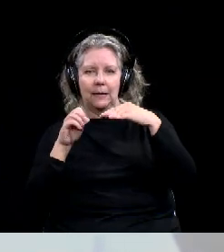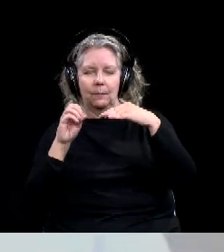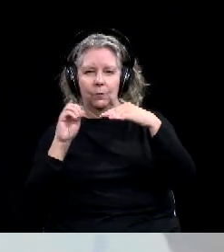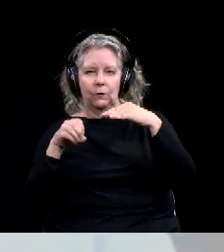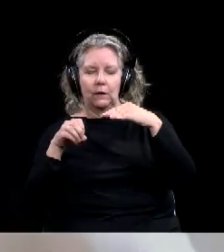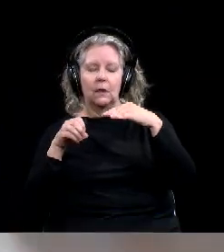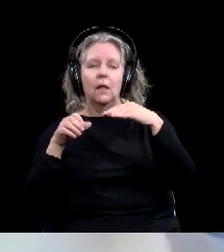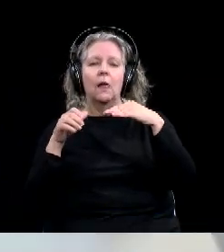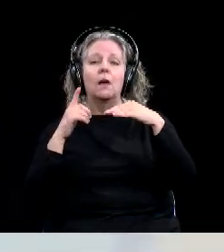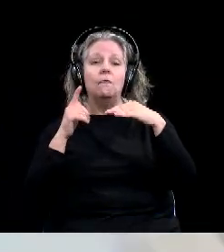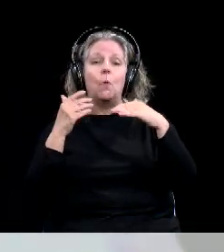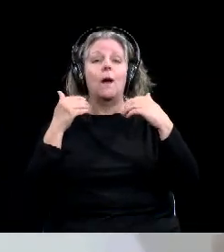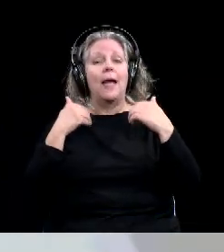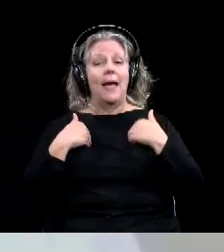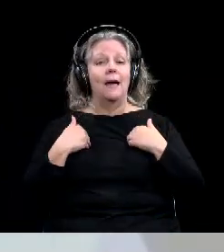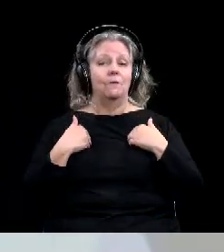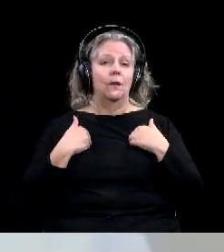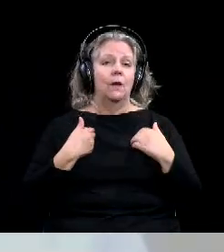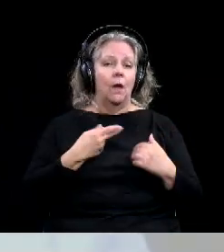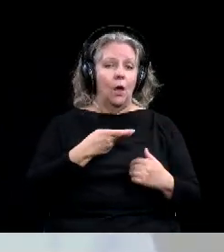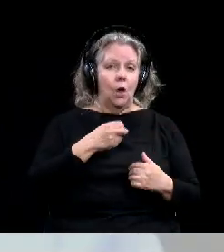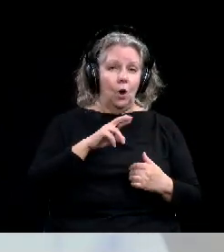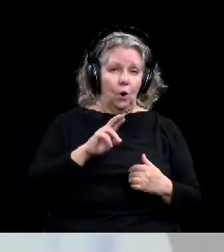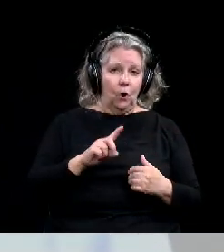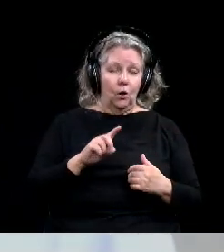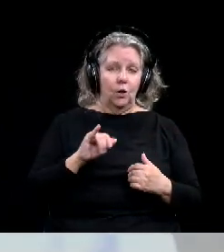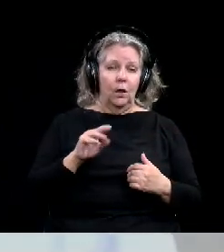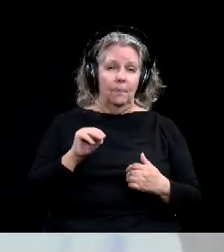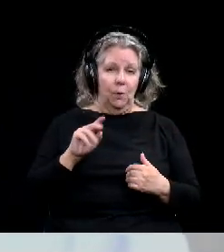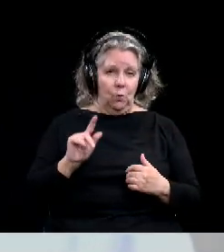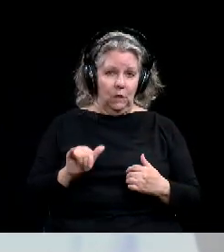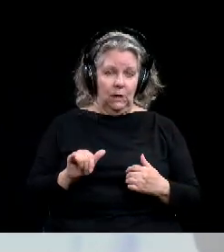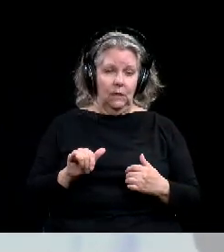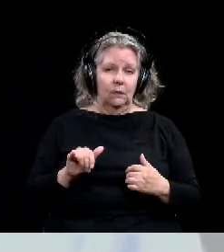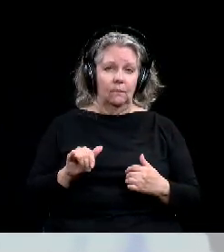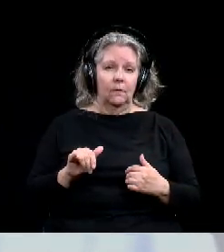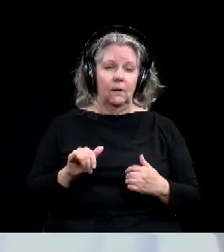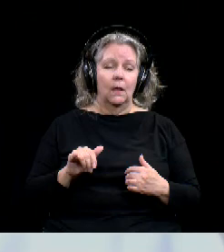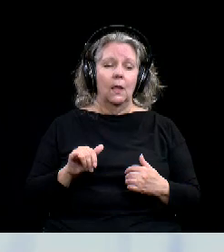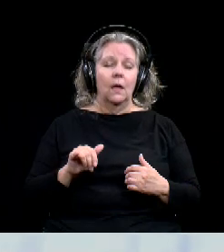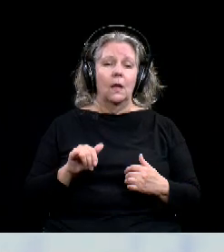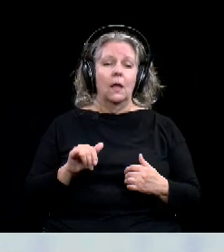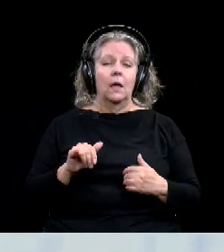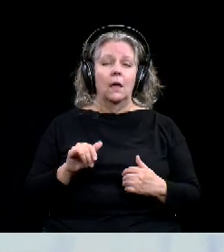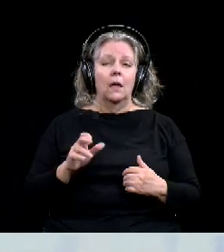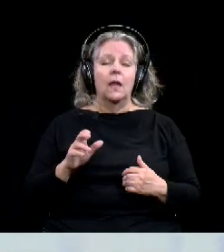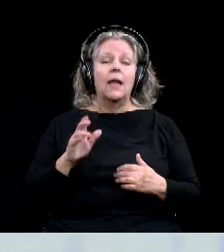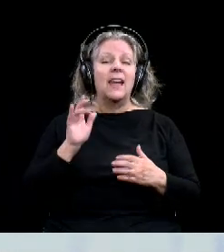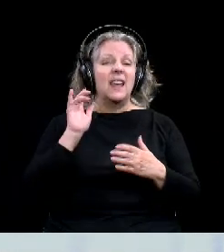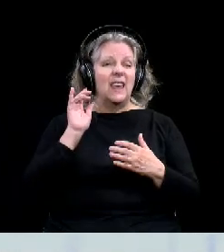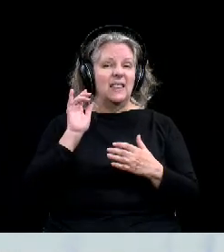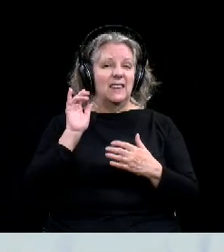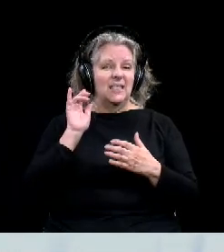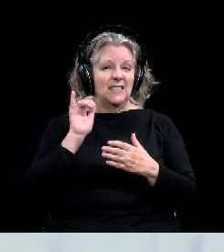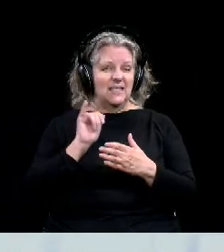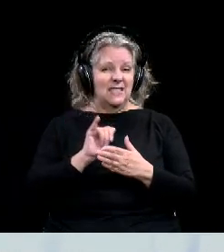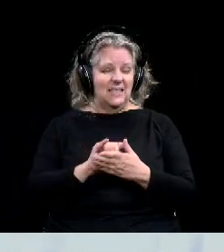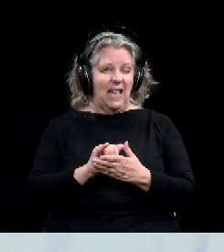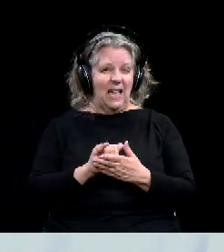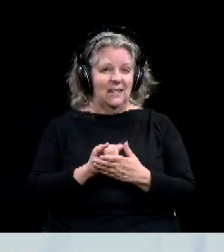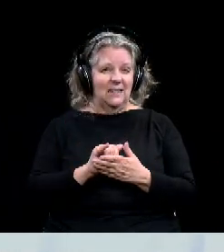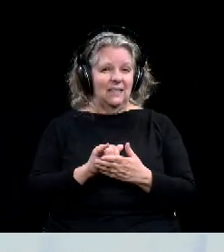so we are, and that's when we begin to see sustained decrement in case counts